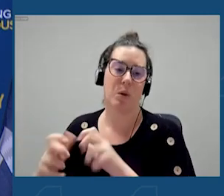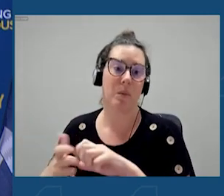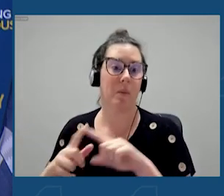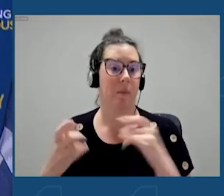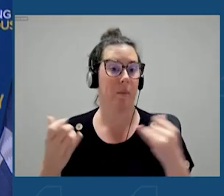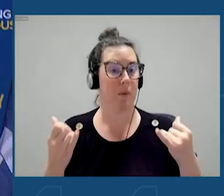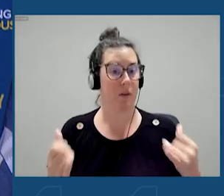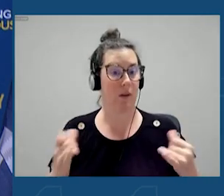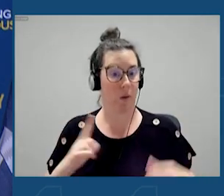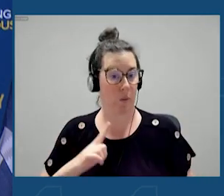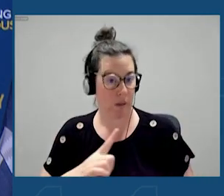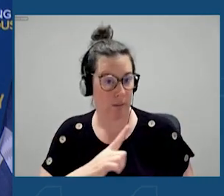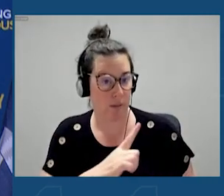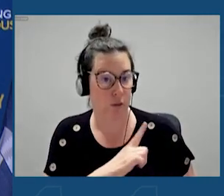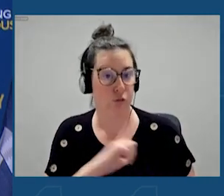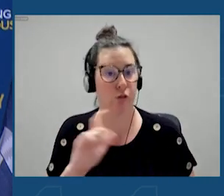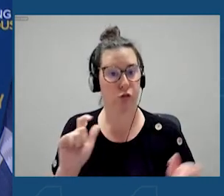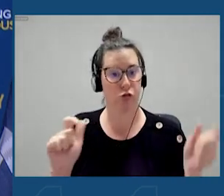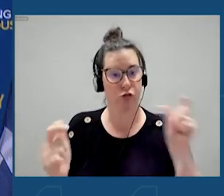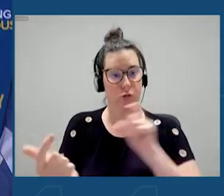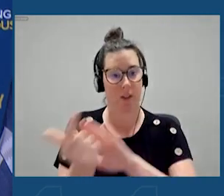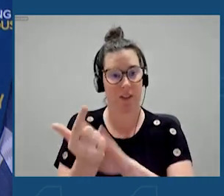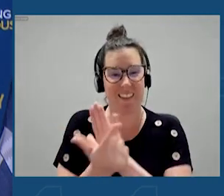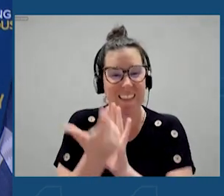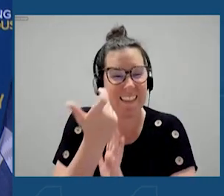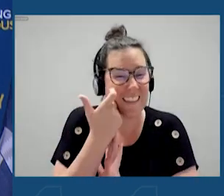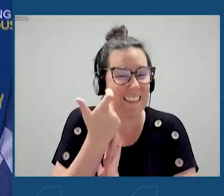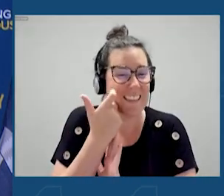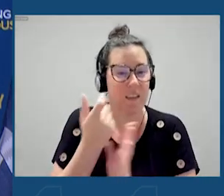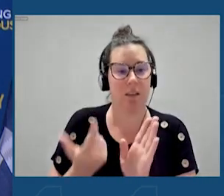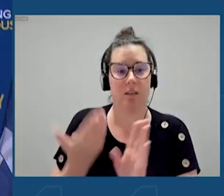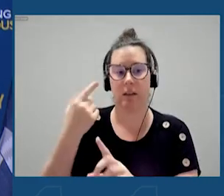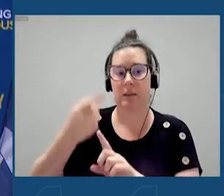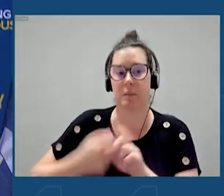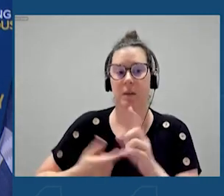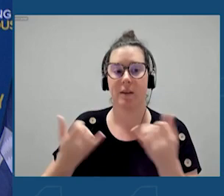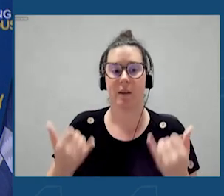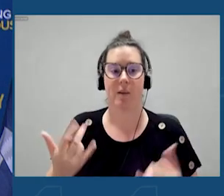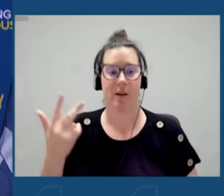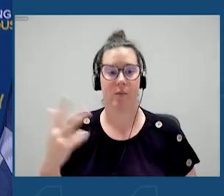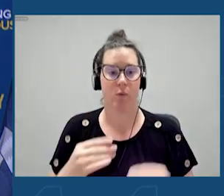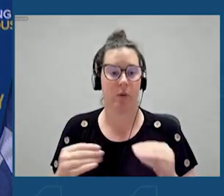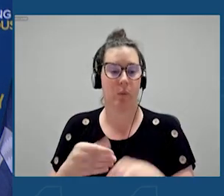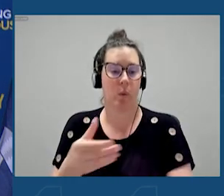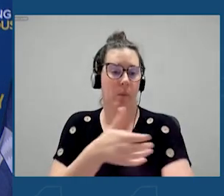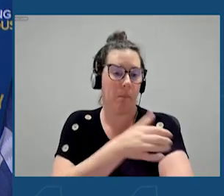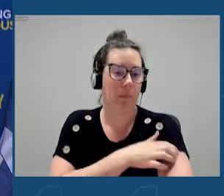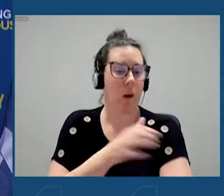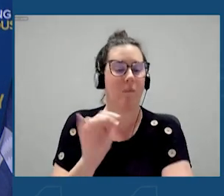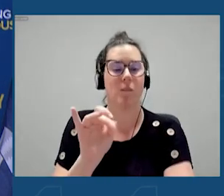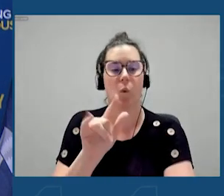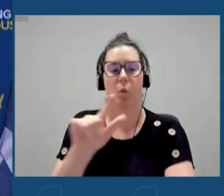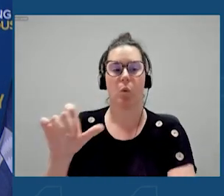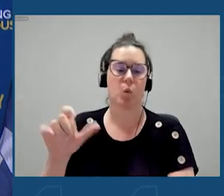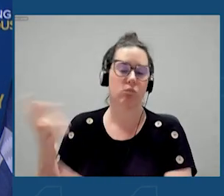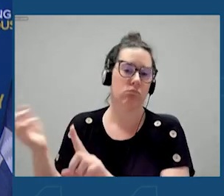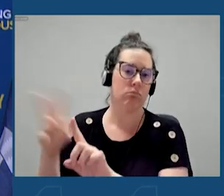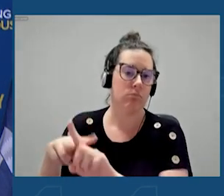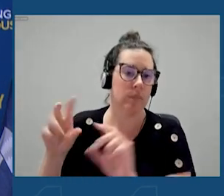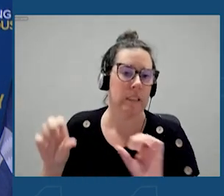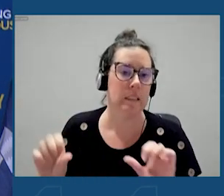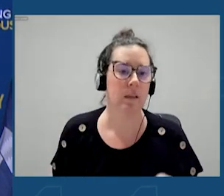legislature and changing the law just recently, now we have 3 more powerful tools at our disposal.